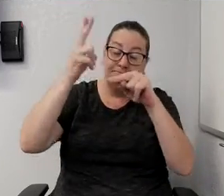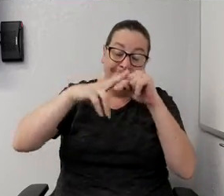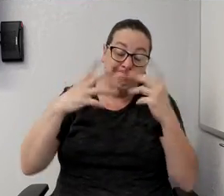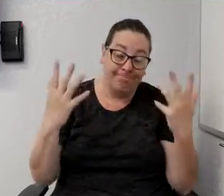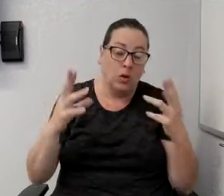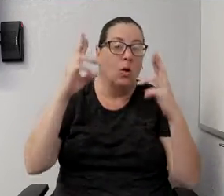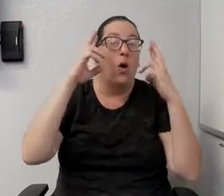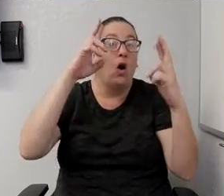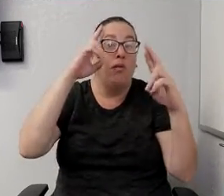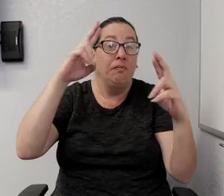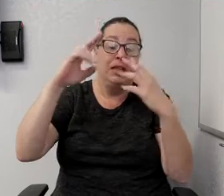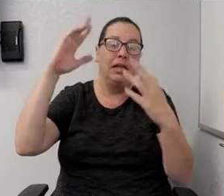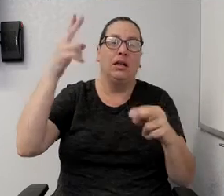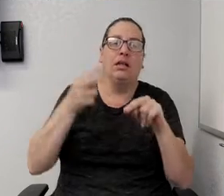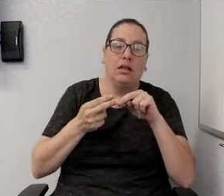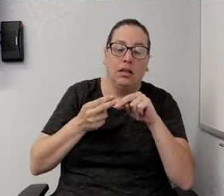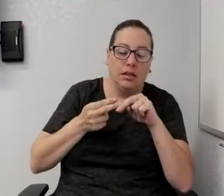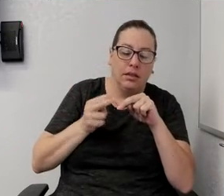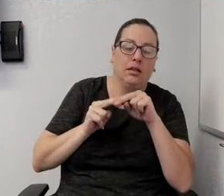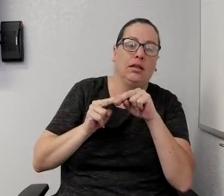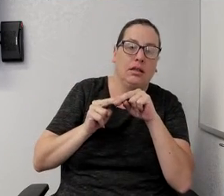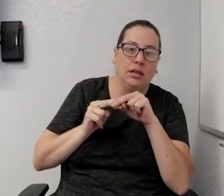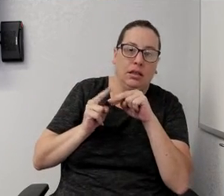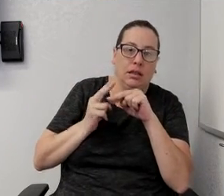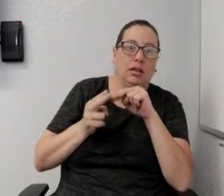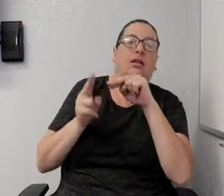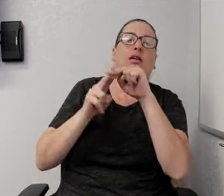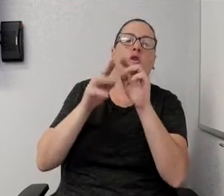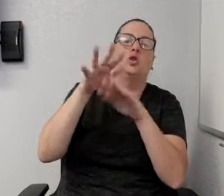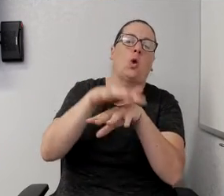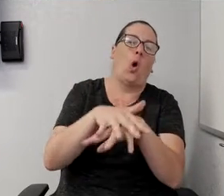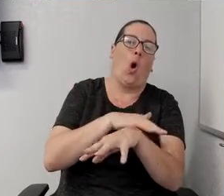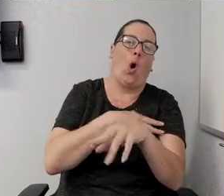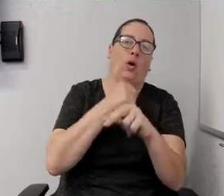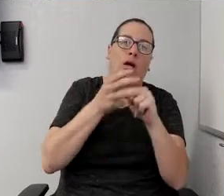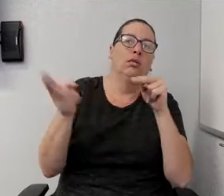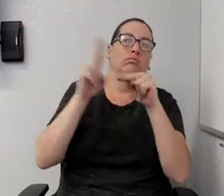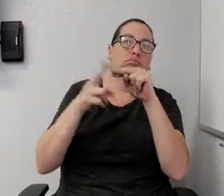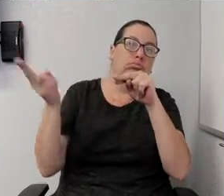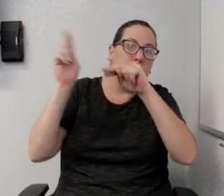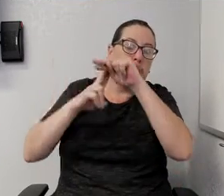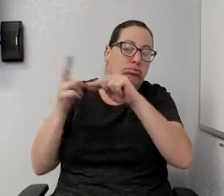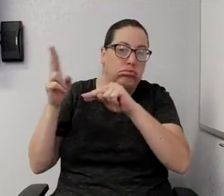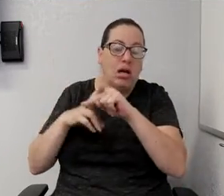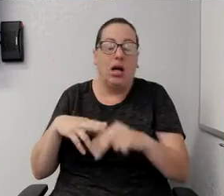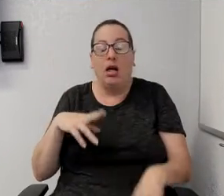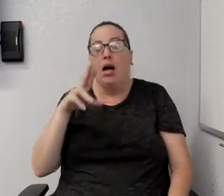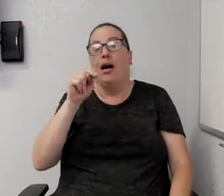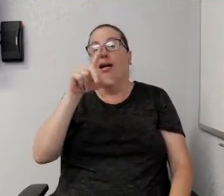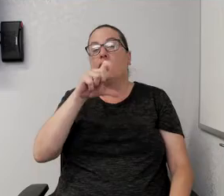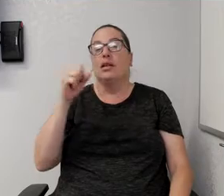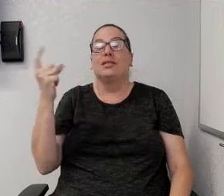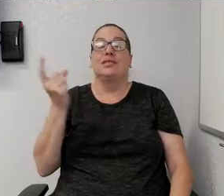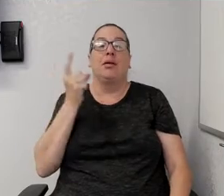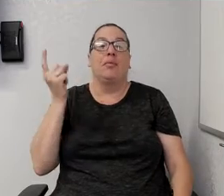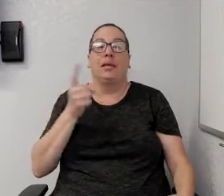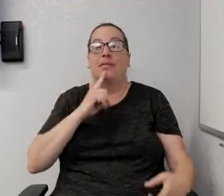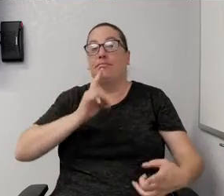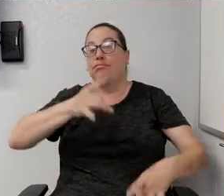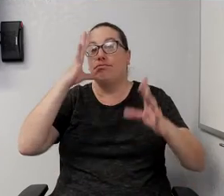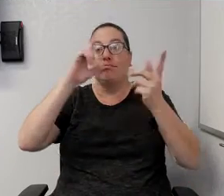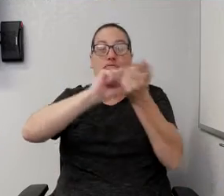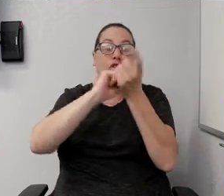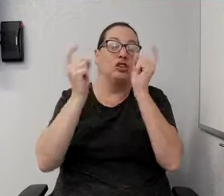hopefully at a slower rate over the coming months. But unless something dramatically changes, I